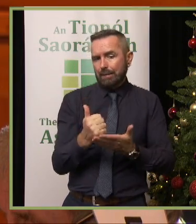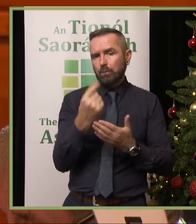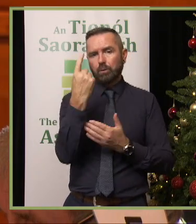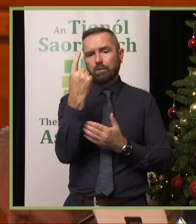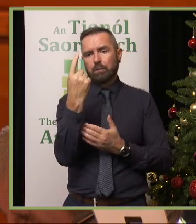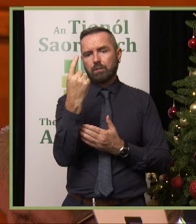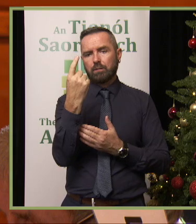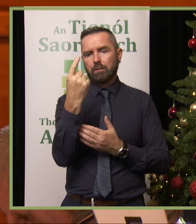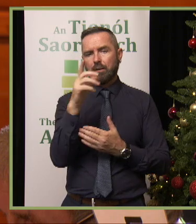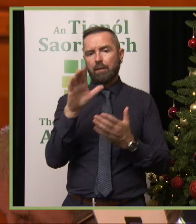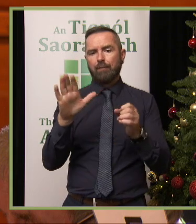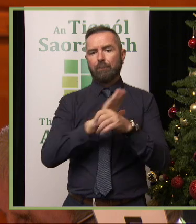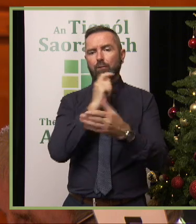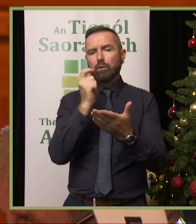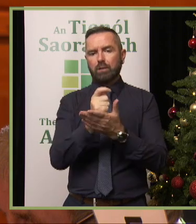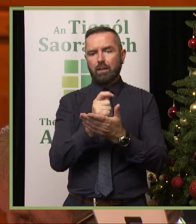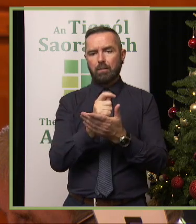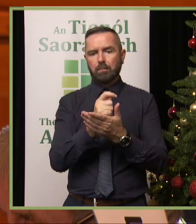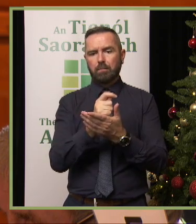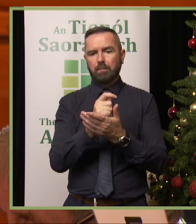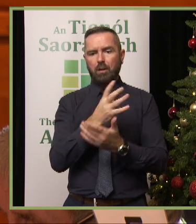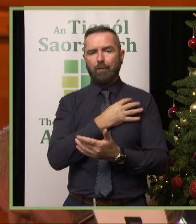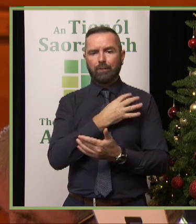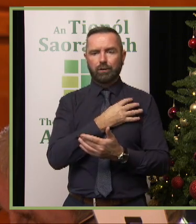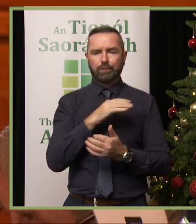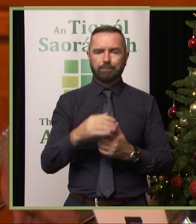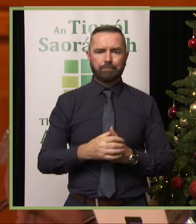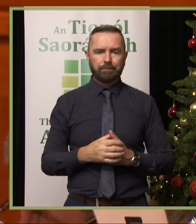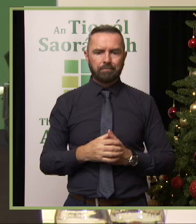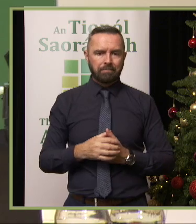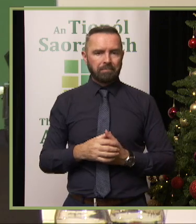least 1 full-time dedicated biodiversity officer.